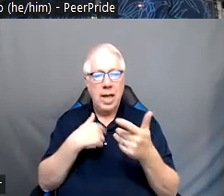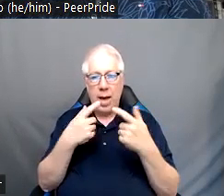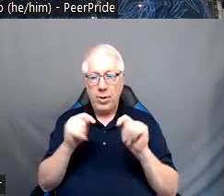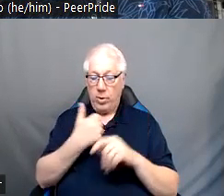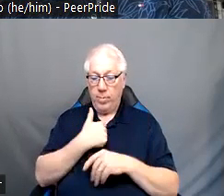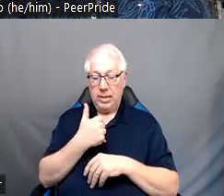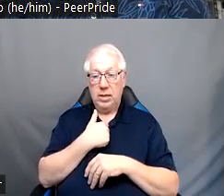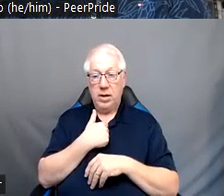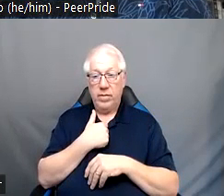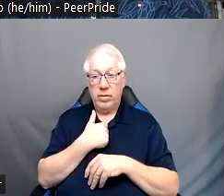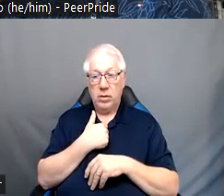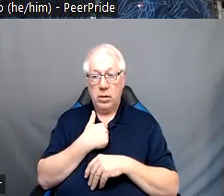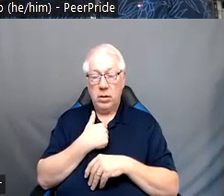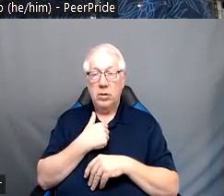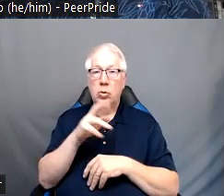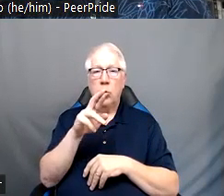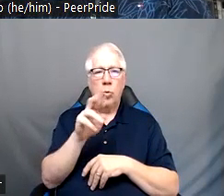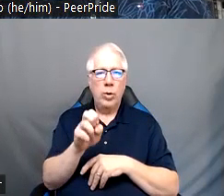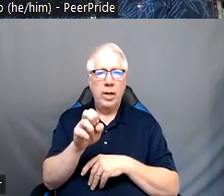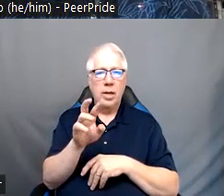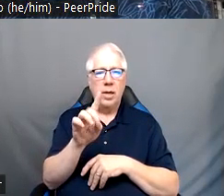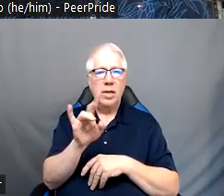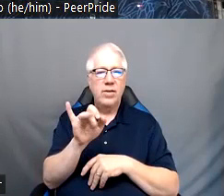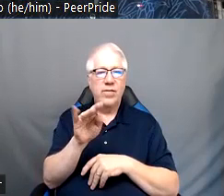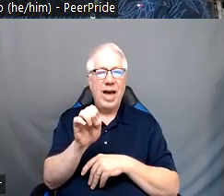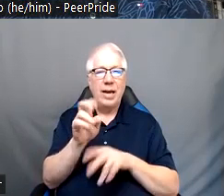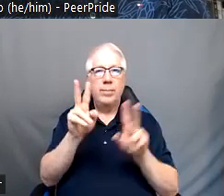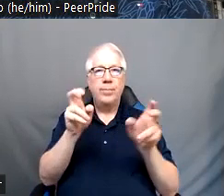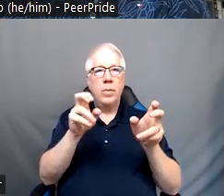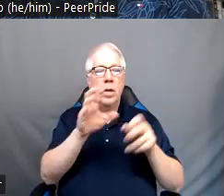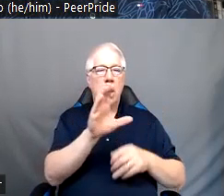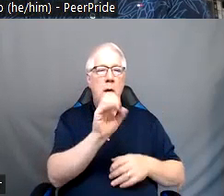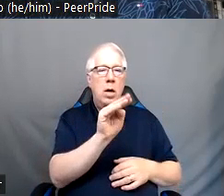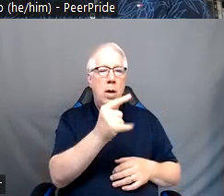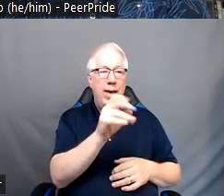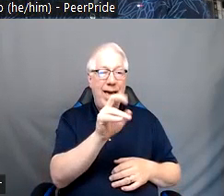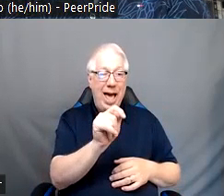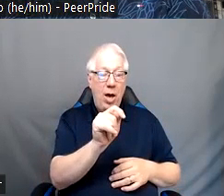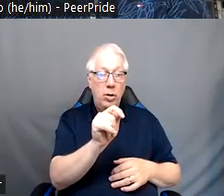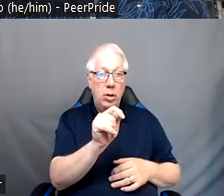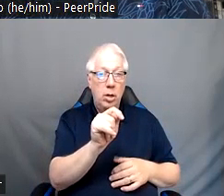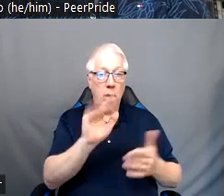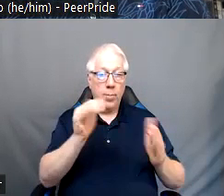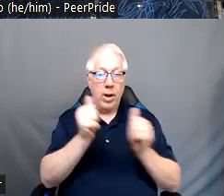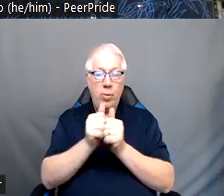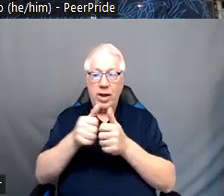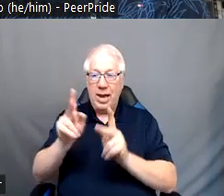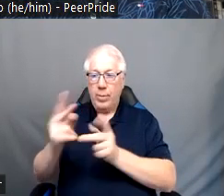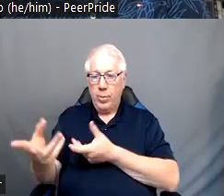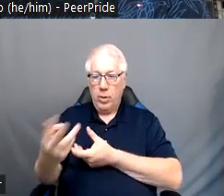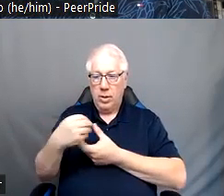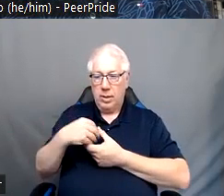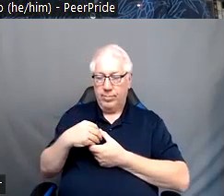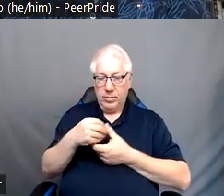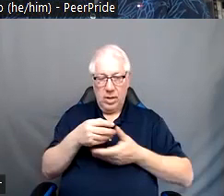myself to redefine the coming out versus like letting people in. I think that that's